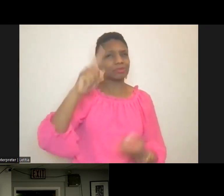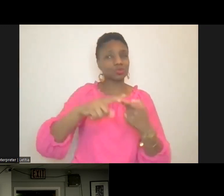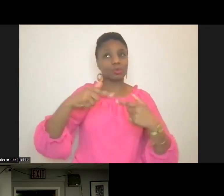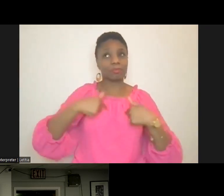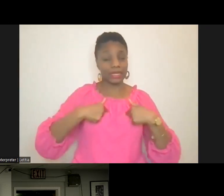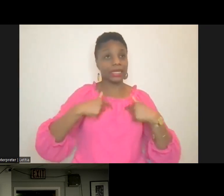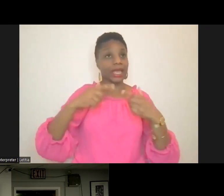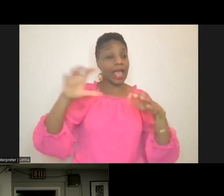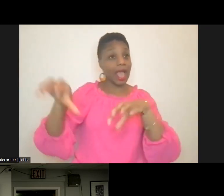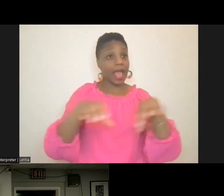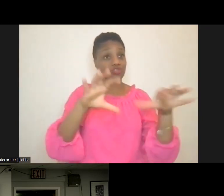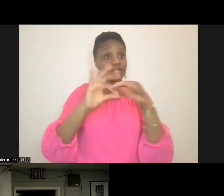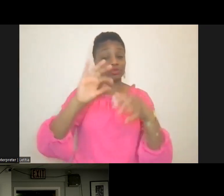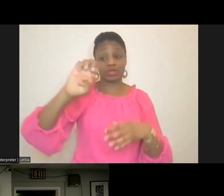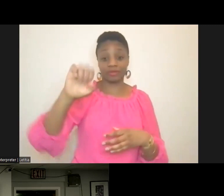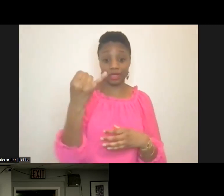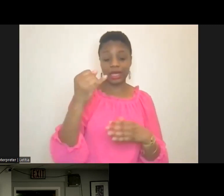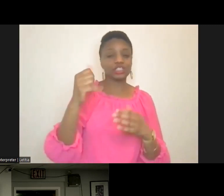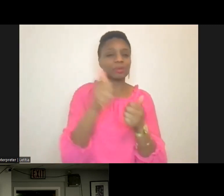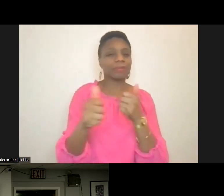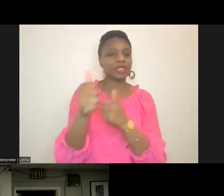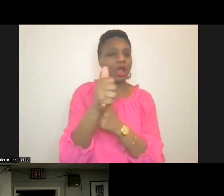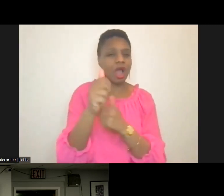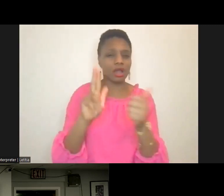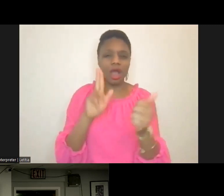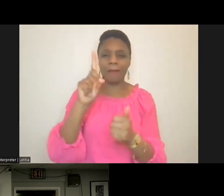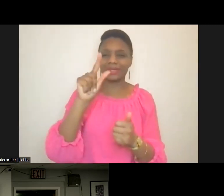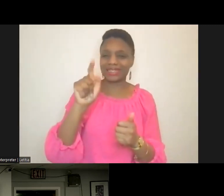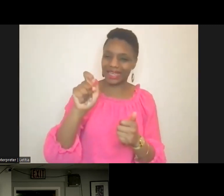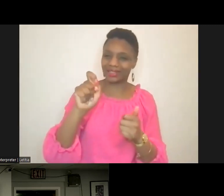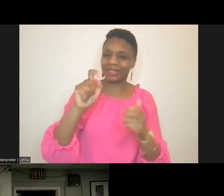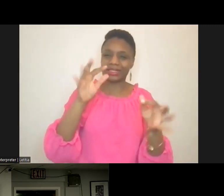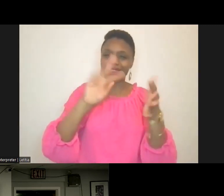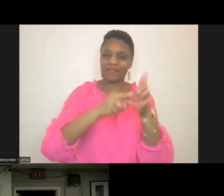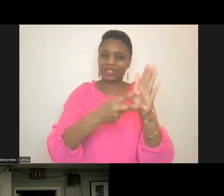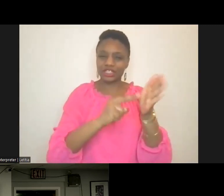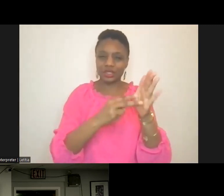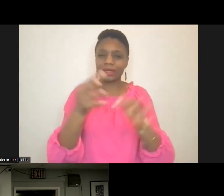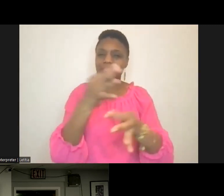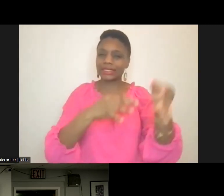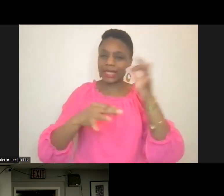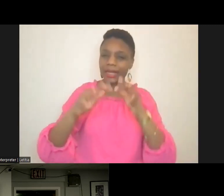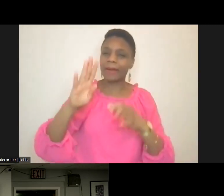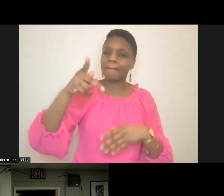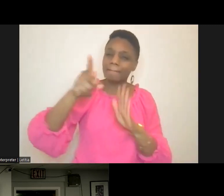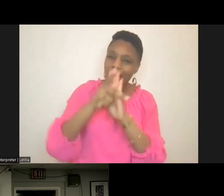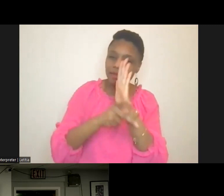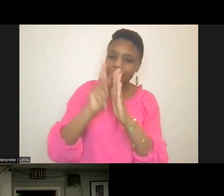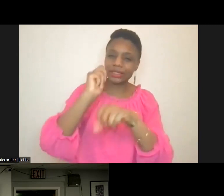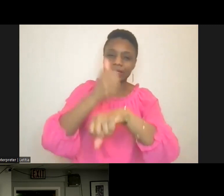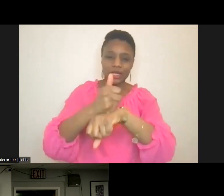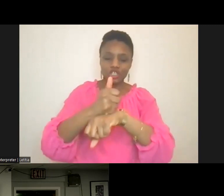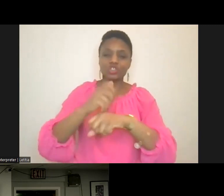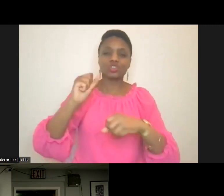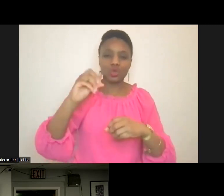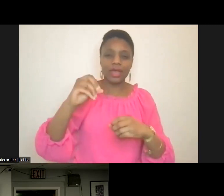action on environmental justice should go beyond updating the definition to incorporating a benchmark policy which will not permit risky or polluting